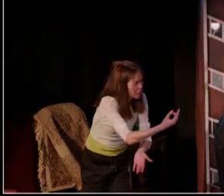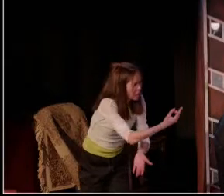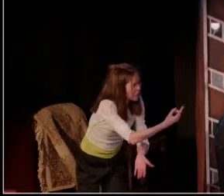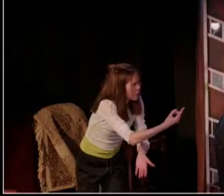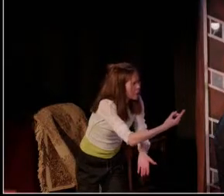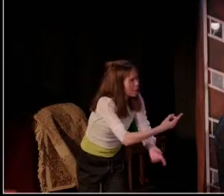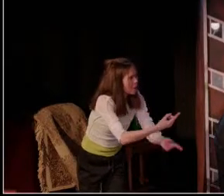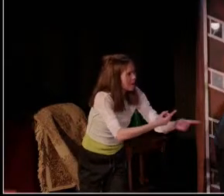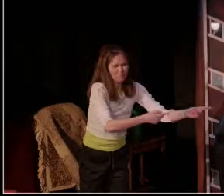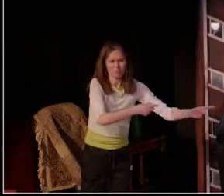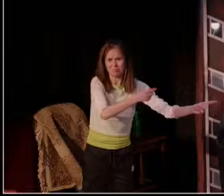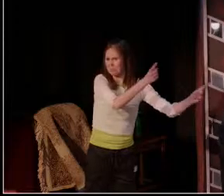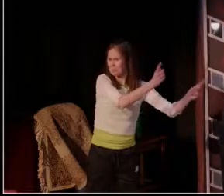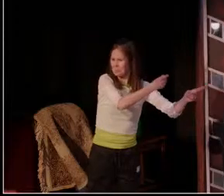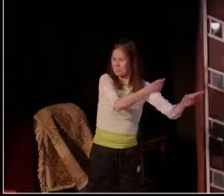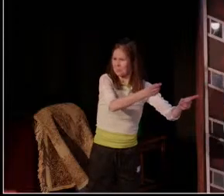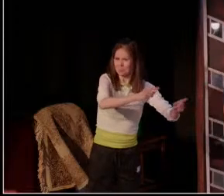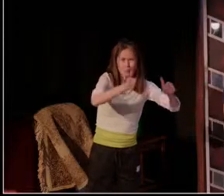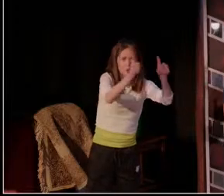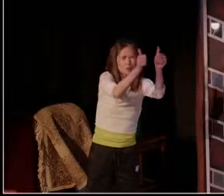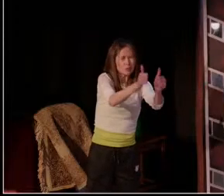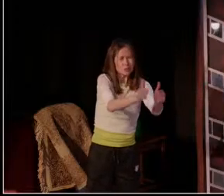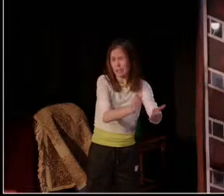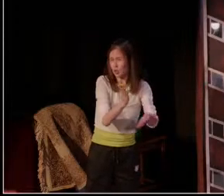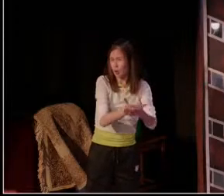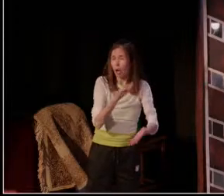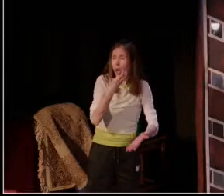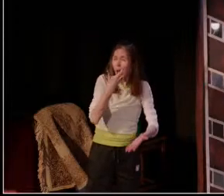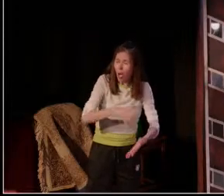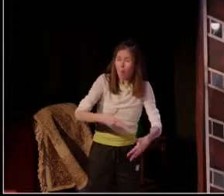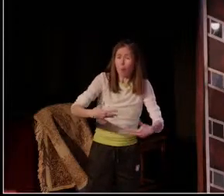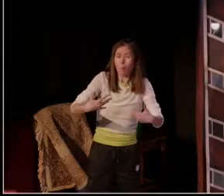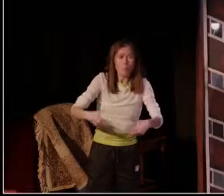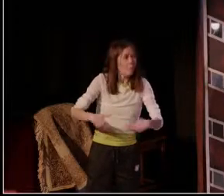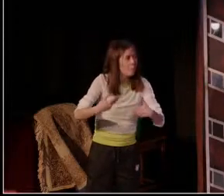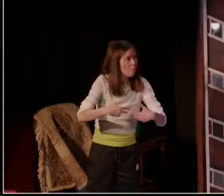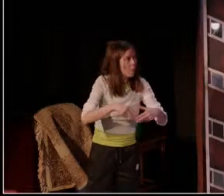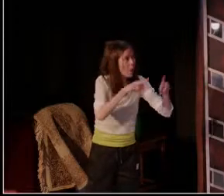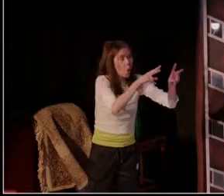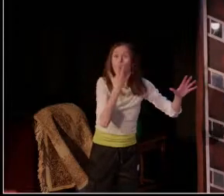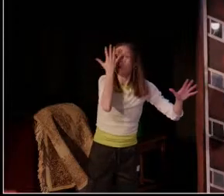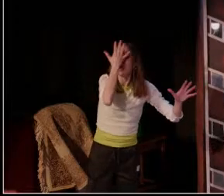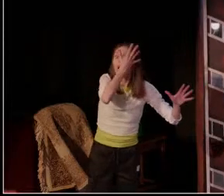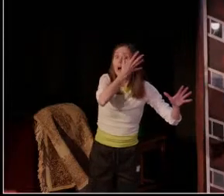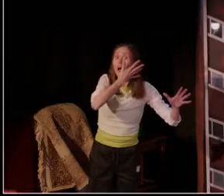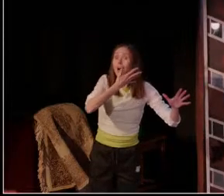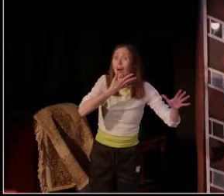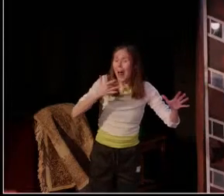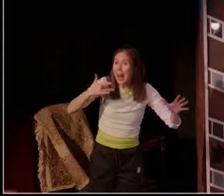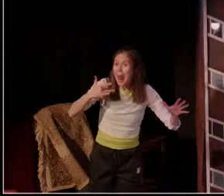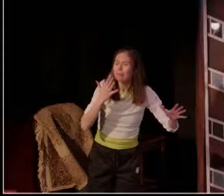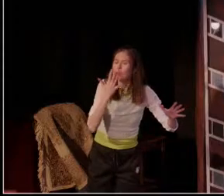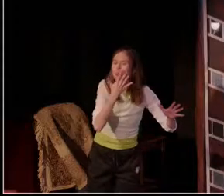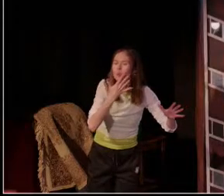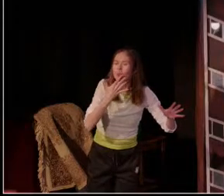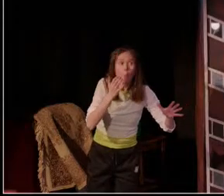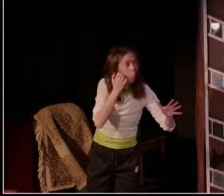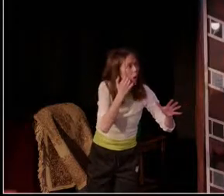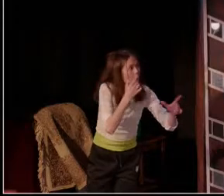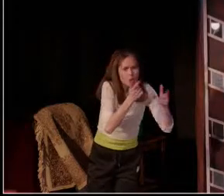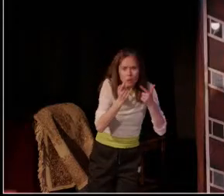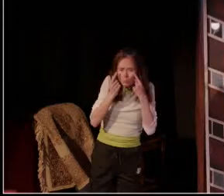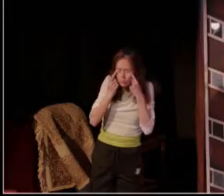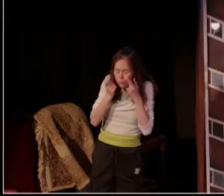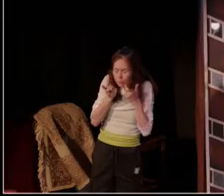A masterpiece. The glow of life is fresh upon her lip. Iris of her eye has motion in it. Are